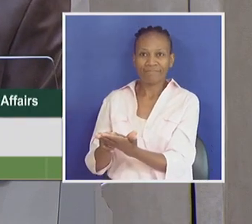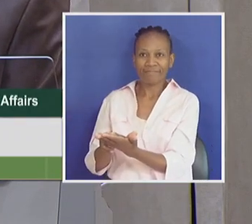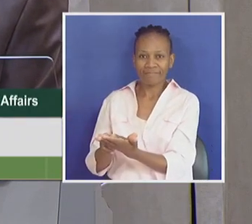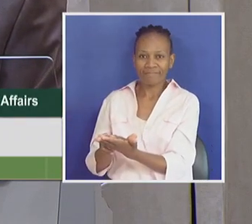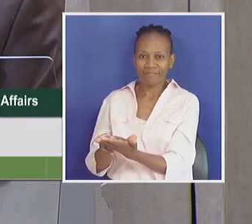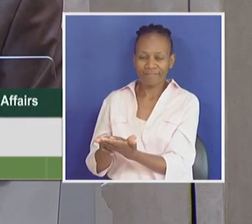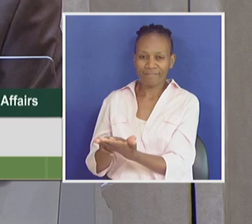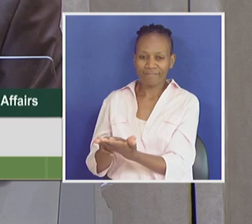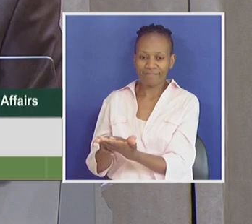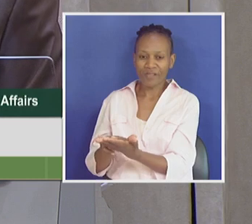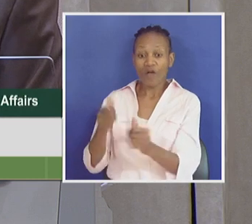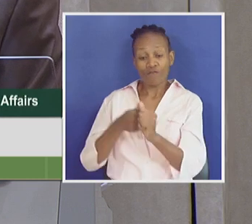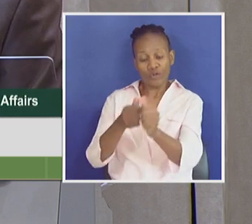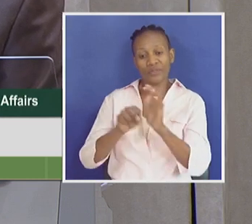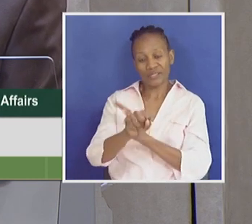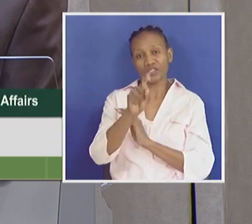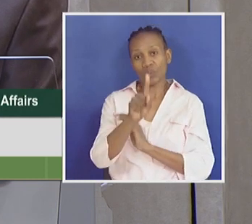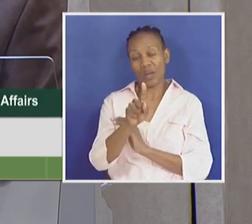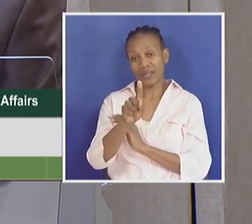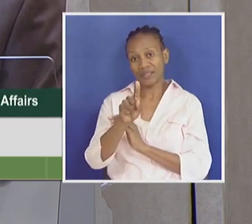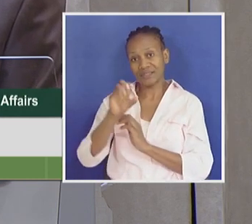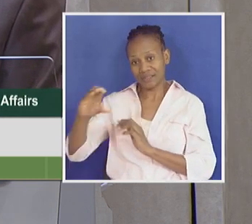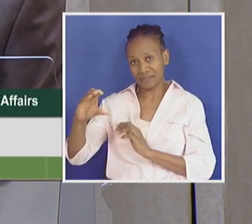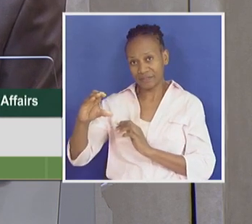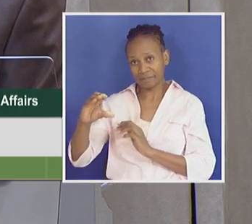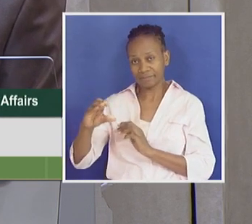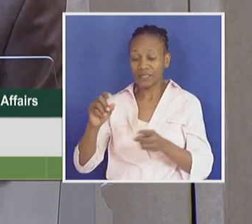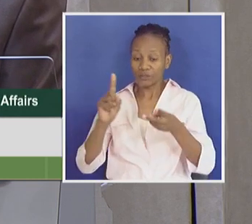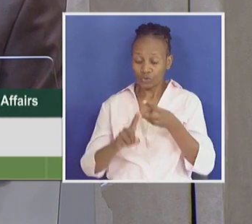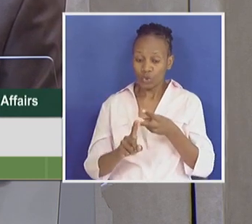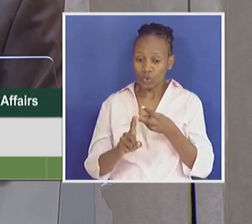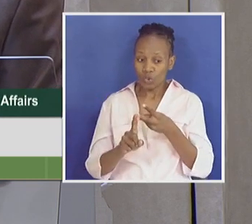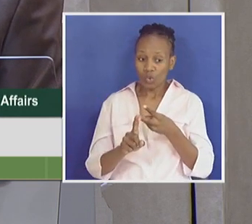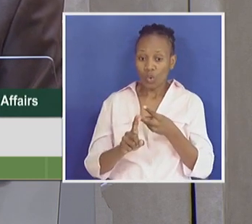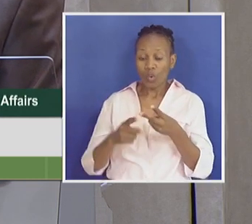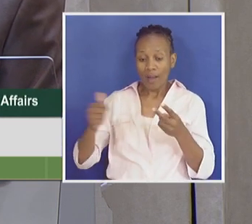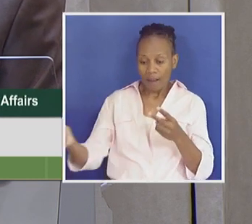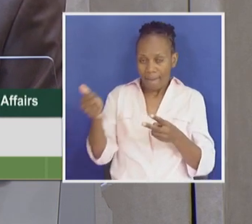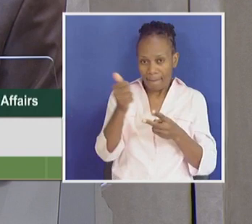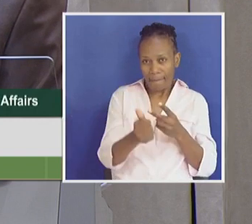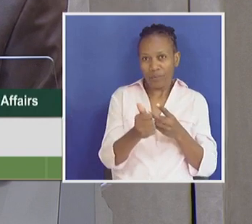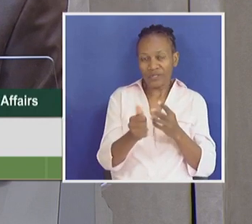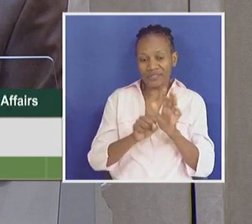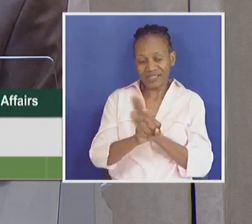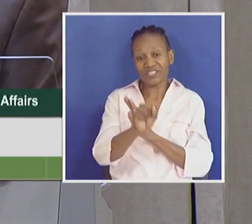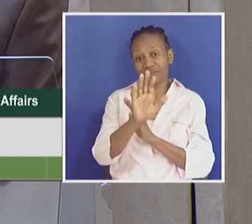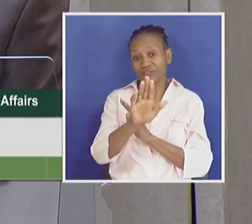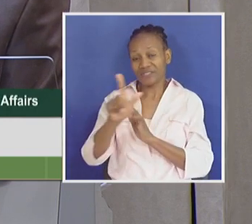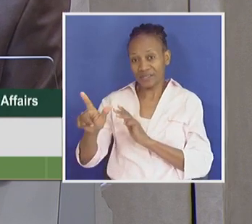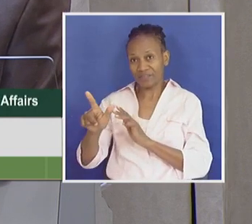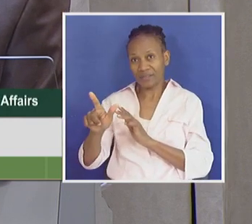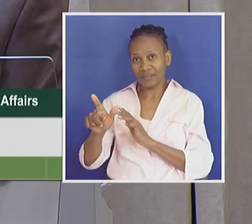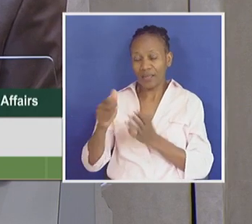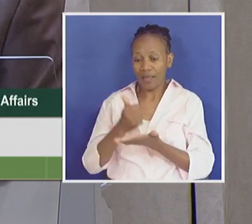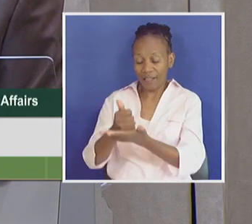139, subsection 1C. 2, that the administrator should fast-track the process of appointing and filling Section 57 and further assist the